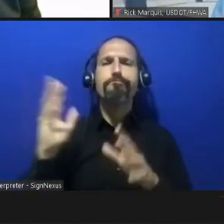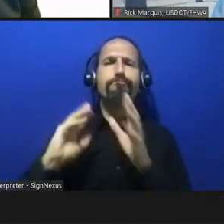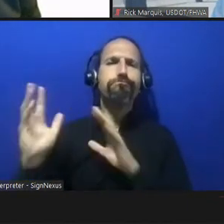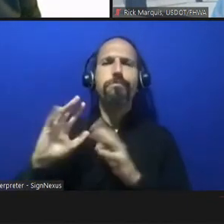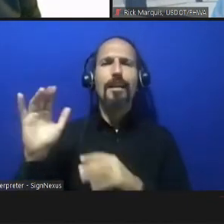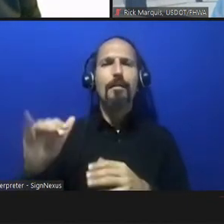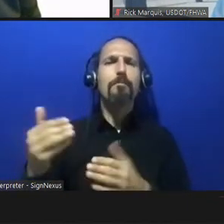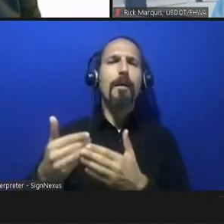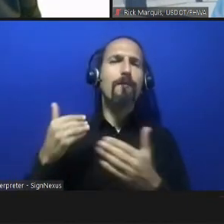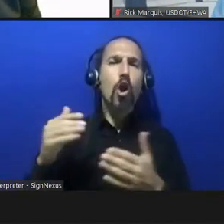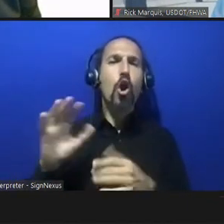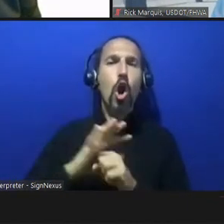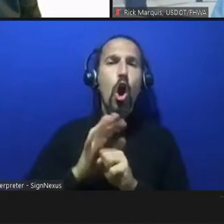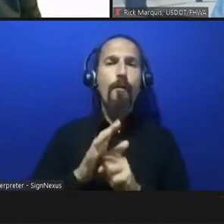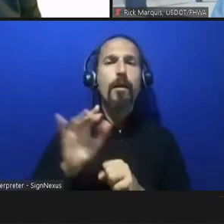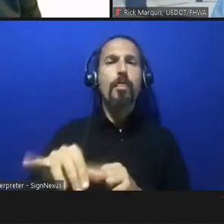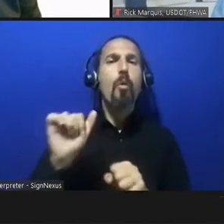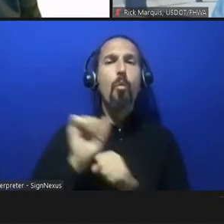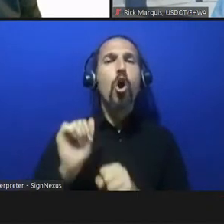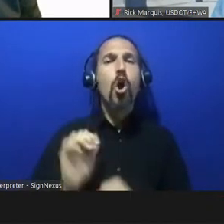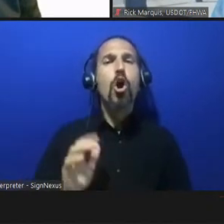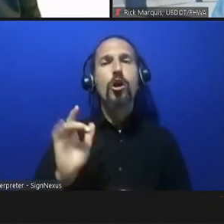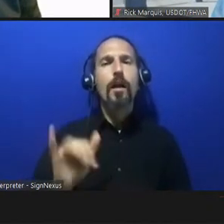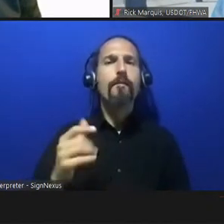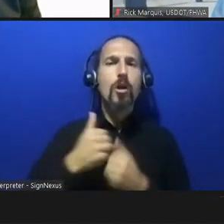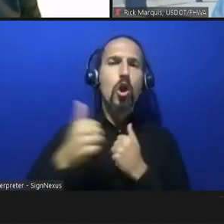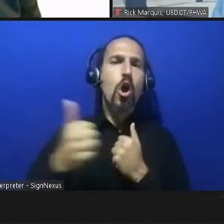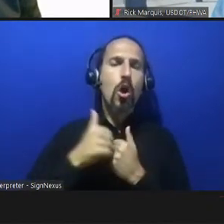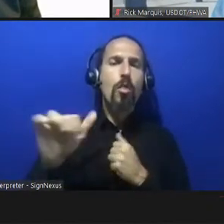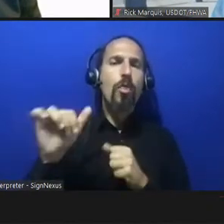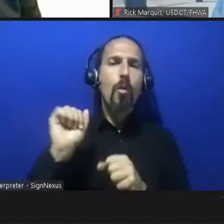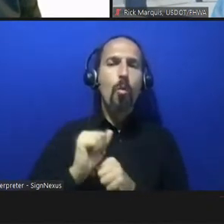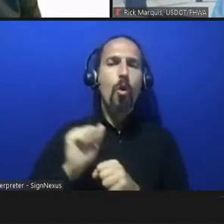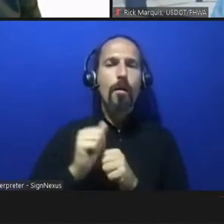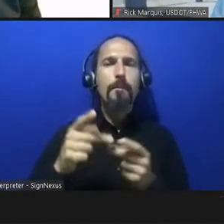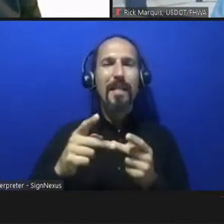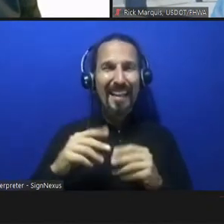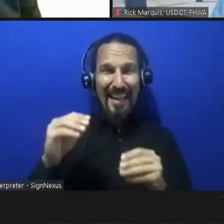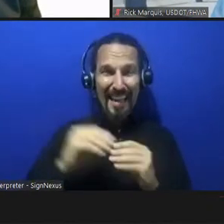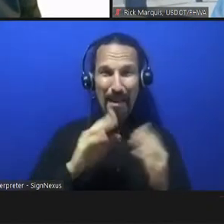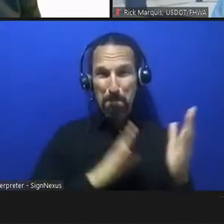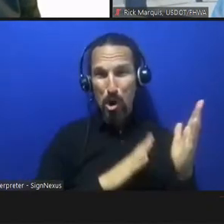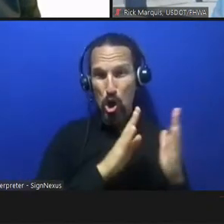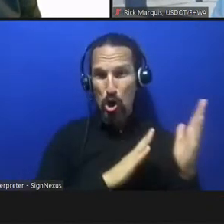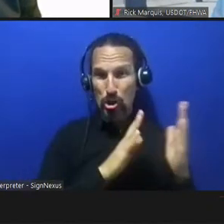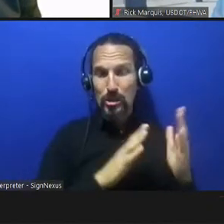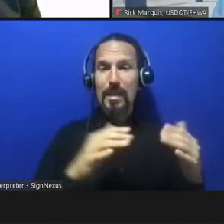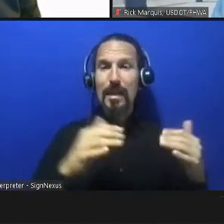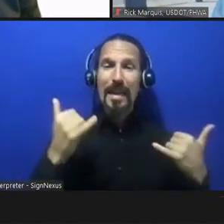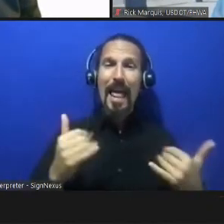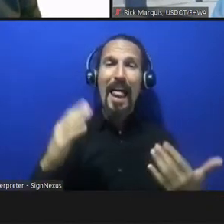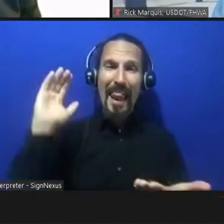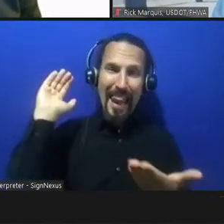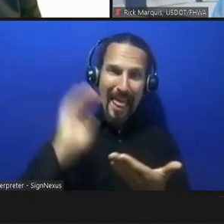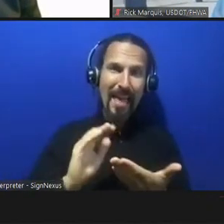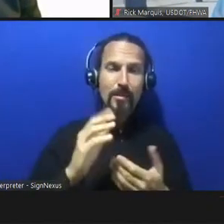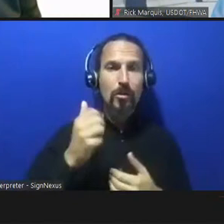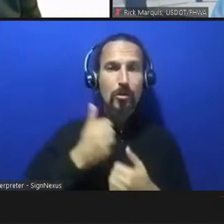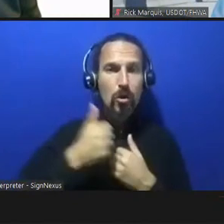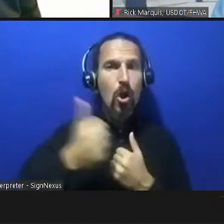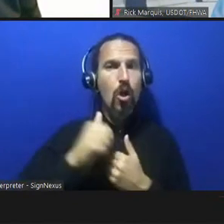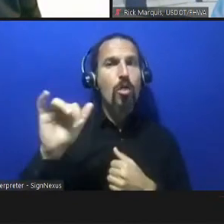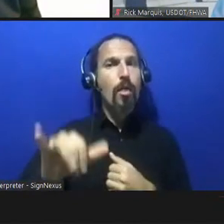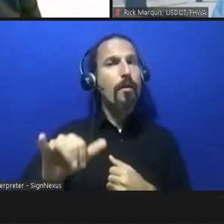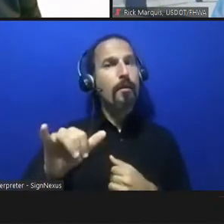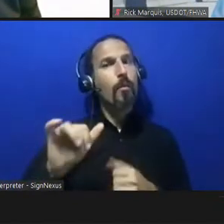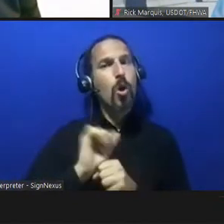workers would have to go to their workplaces in person fewer people go to their workplaces